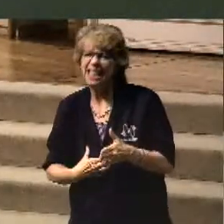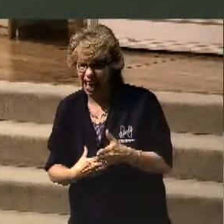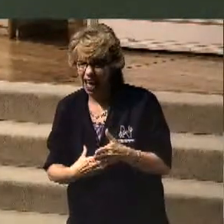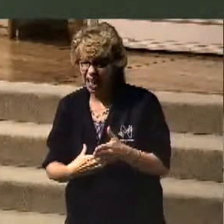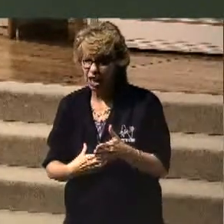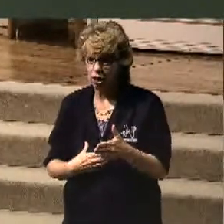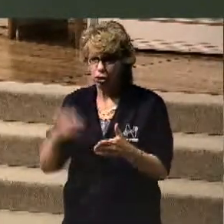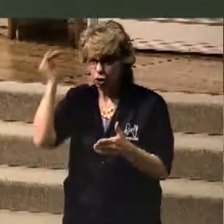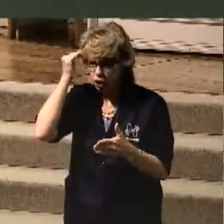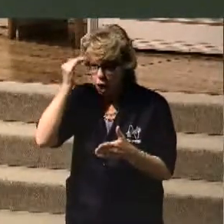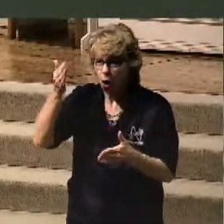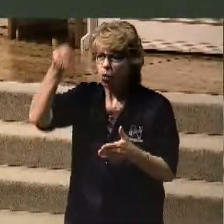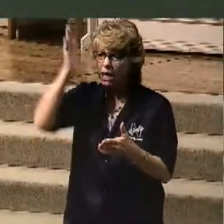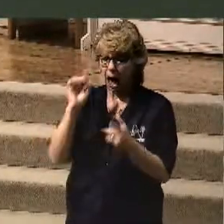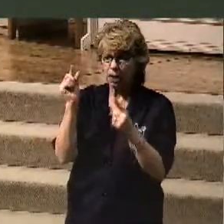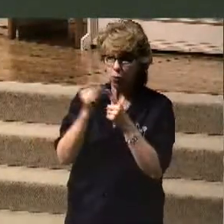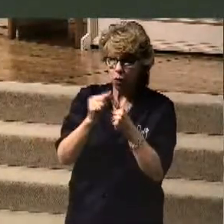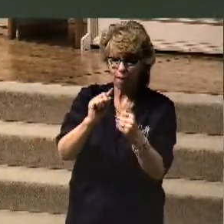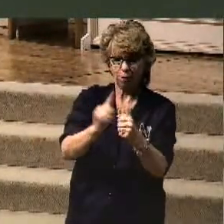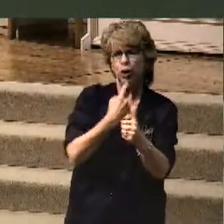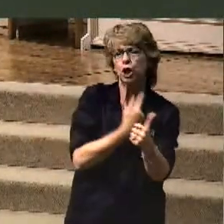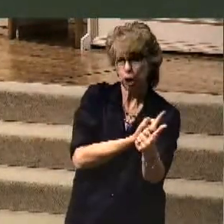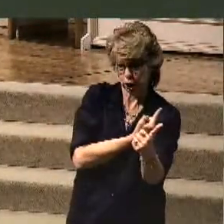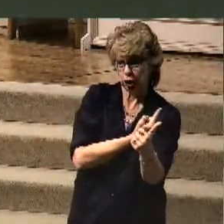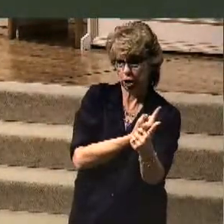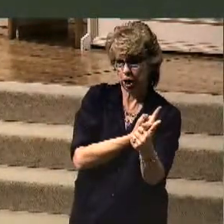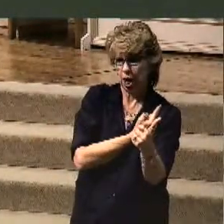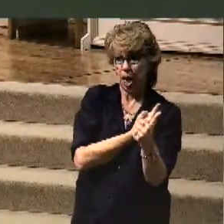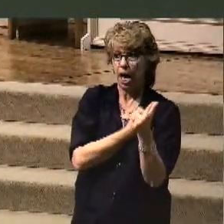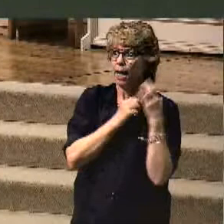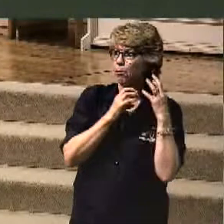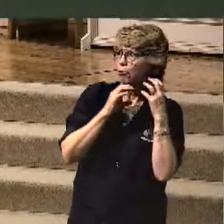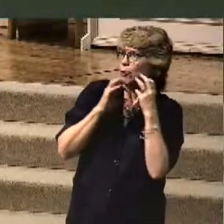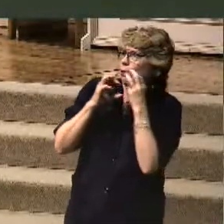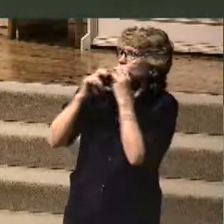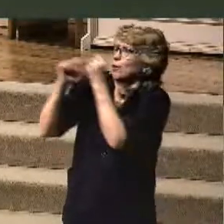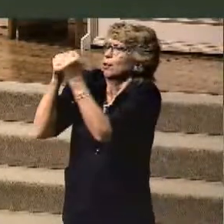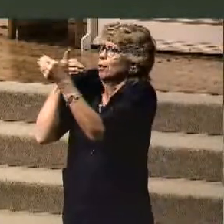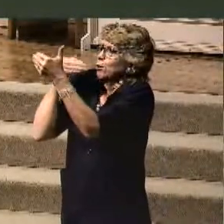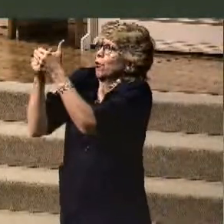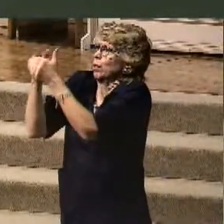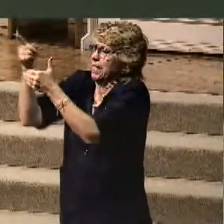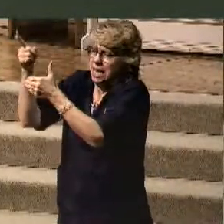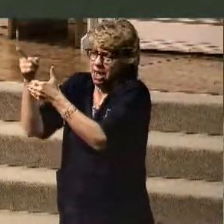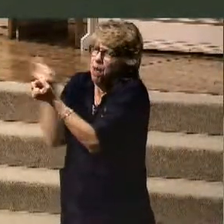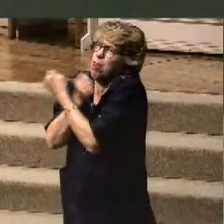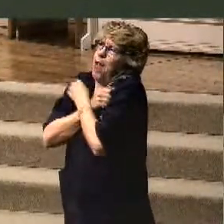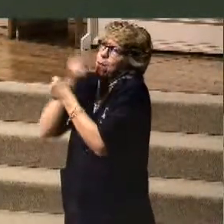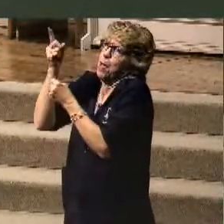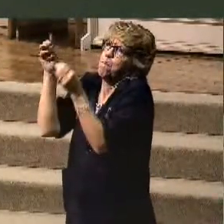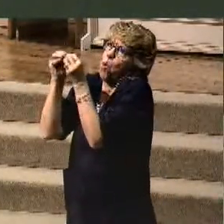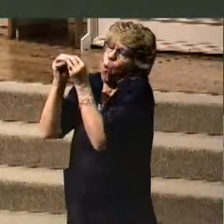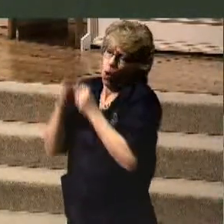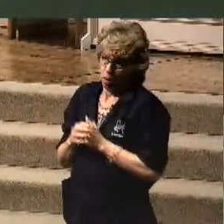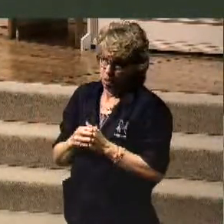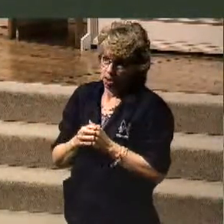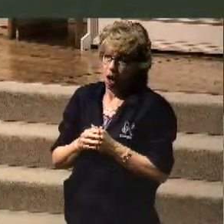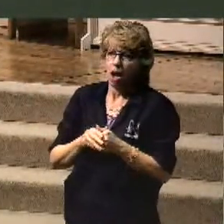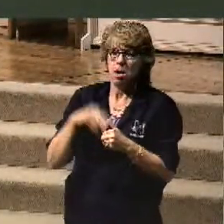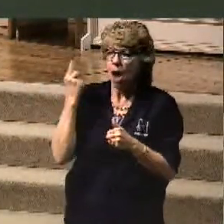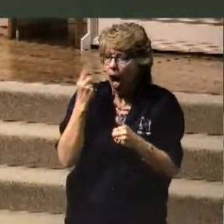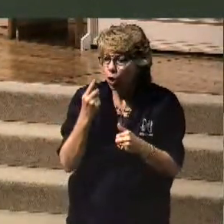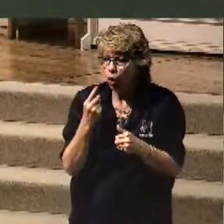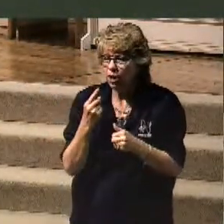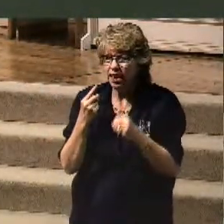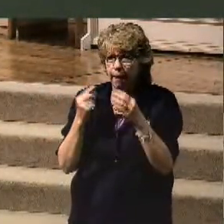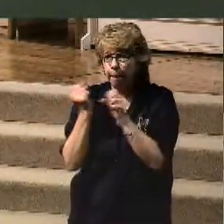know what God has in store, allow it to draw you closer to the Lord and to love Him more. Okay? Not just to fill up our heads